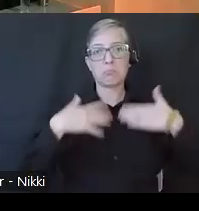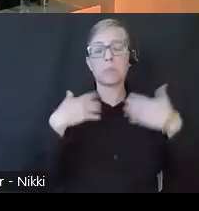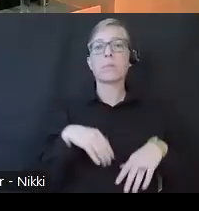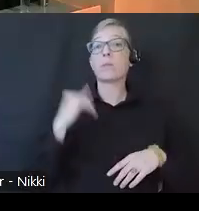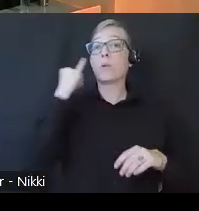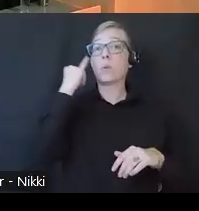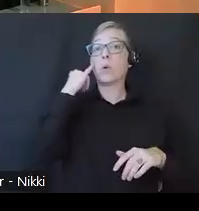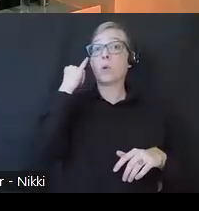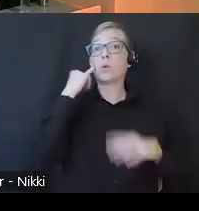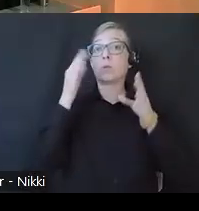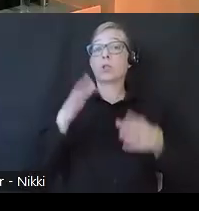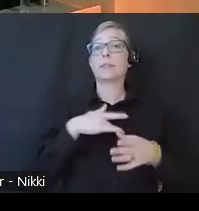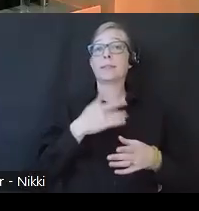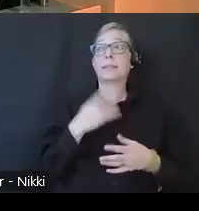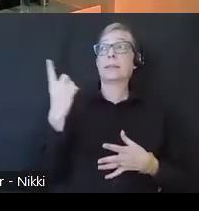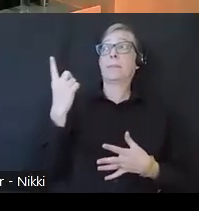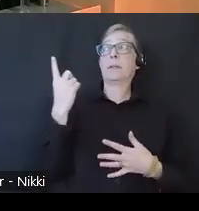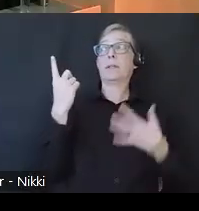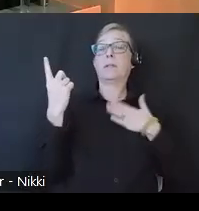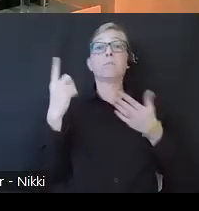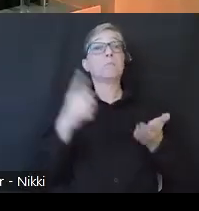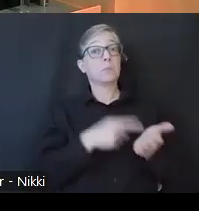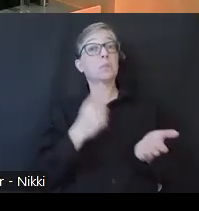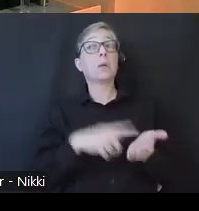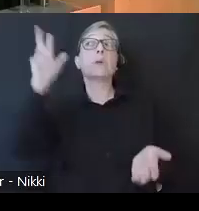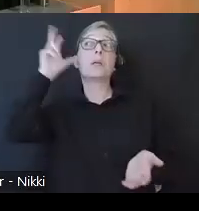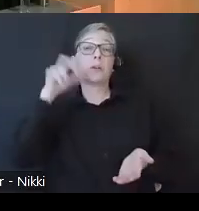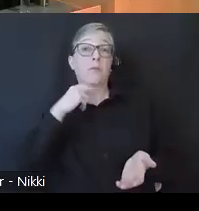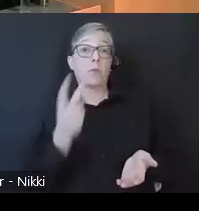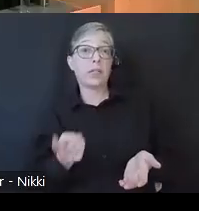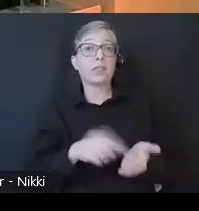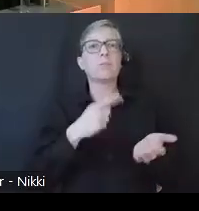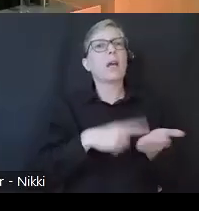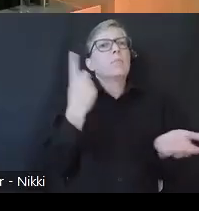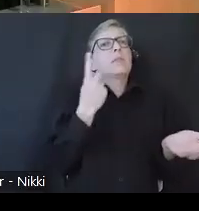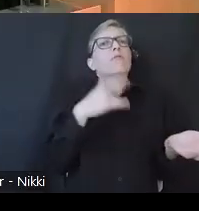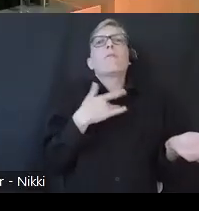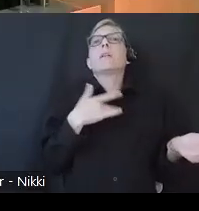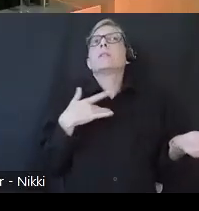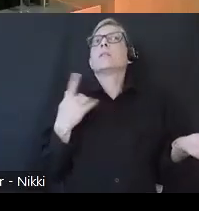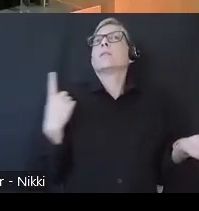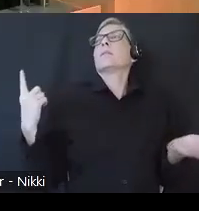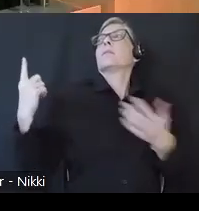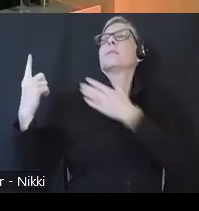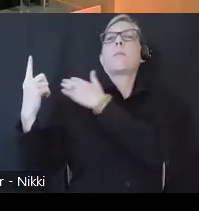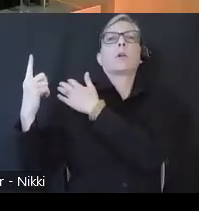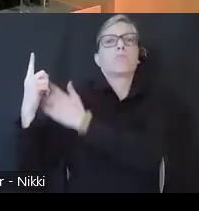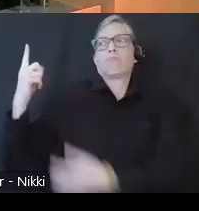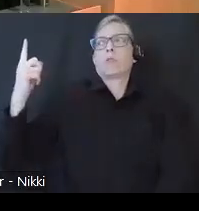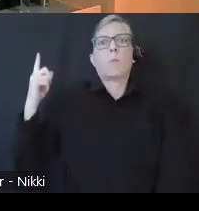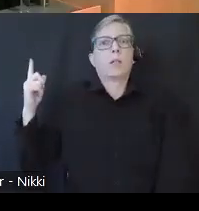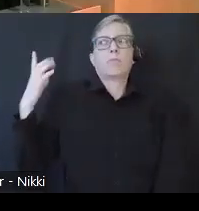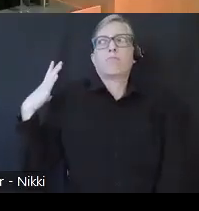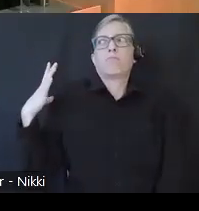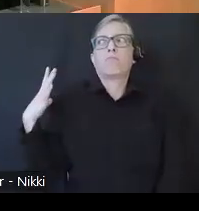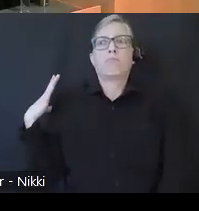presence, sometimes people hear a voice, sometimes they just sense something, another person's there, right? Yeah. But maybe they don't